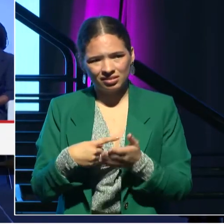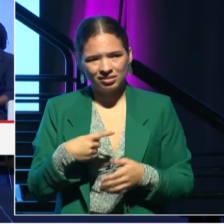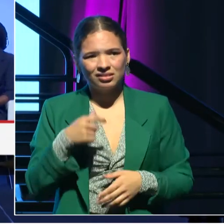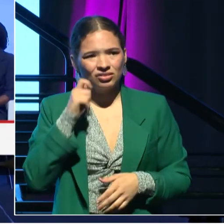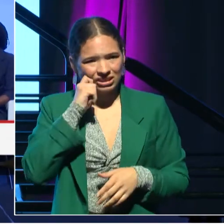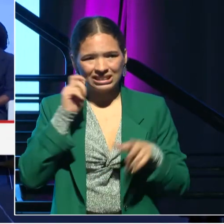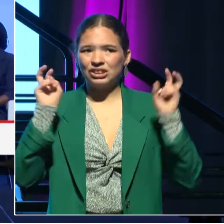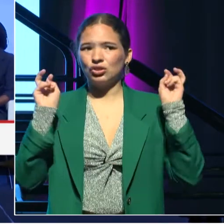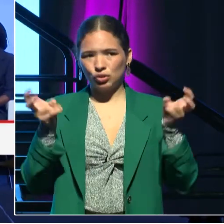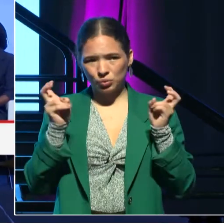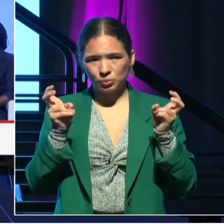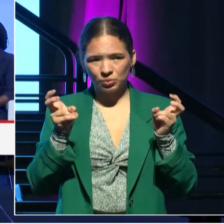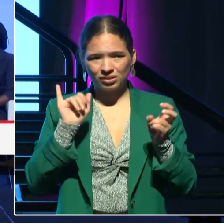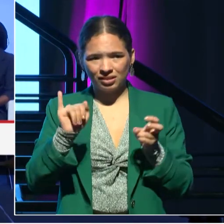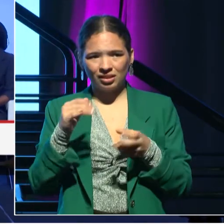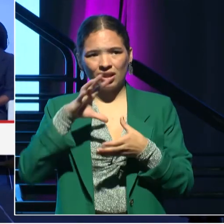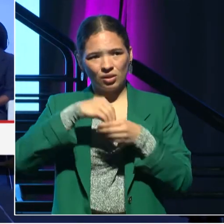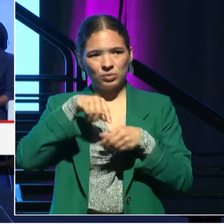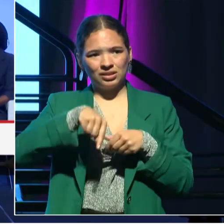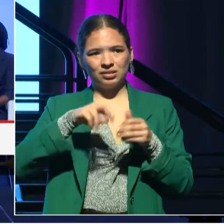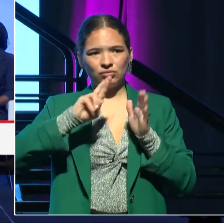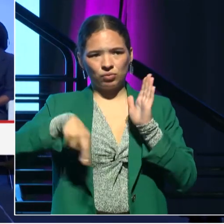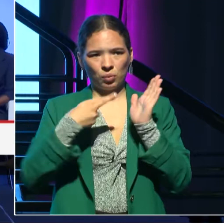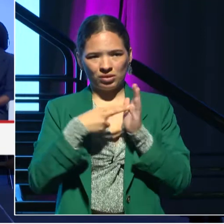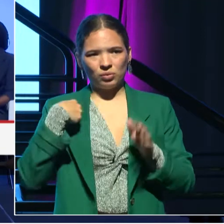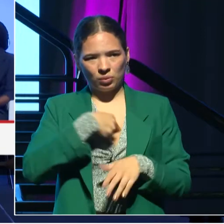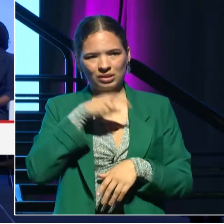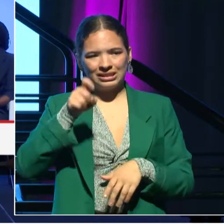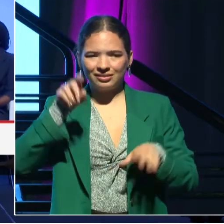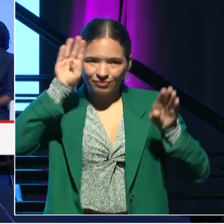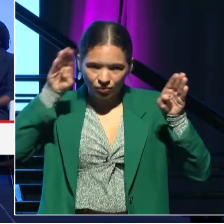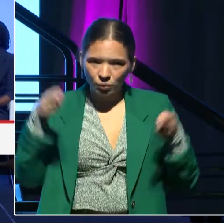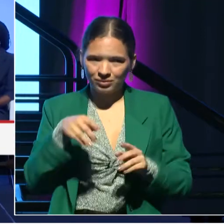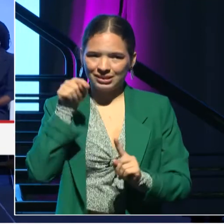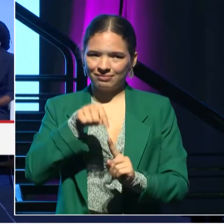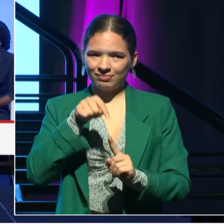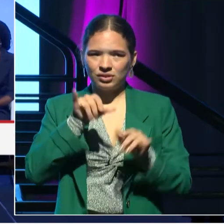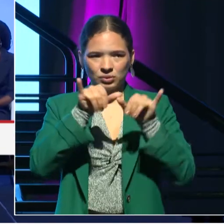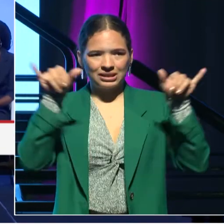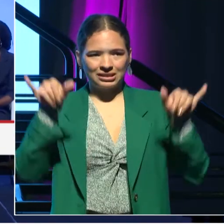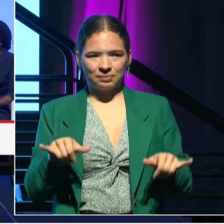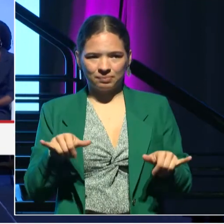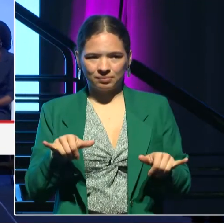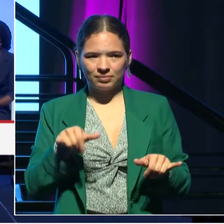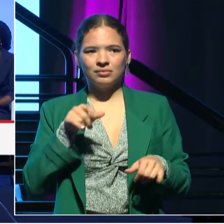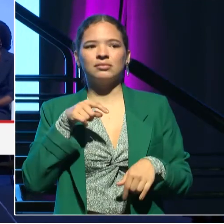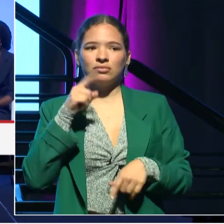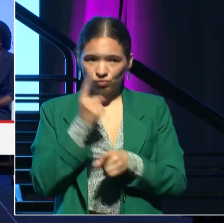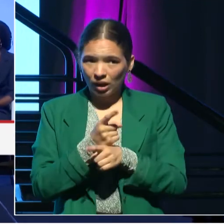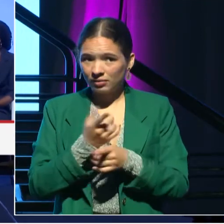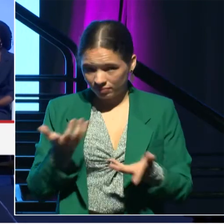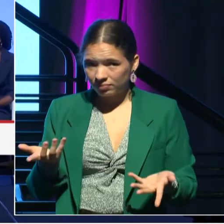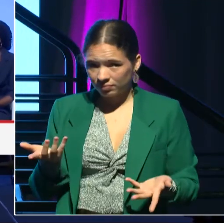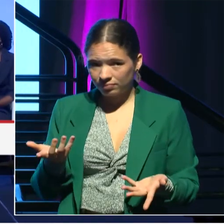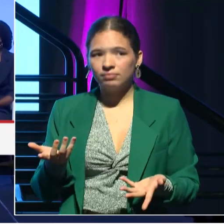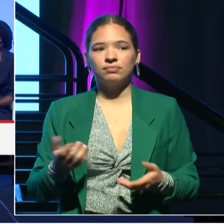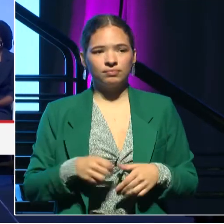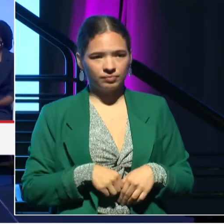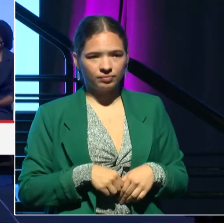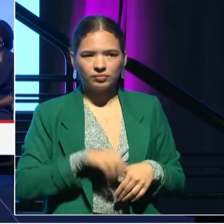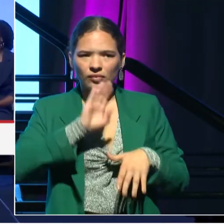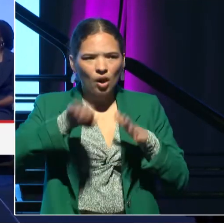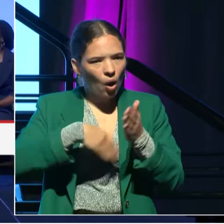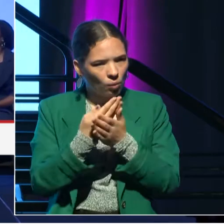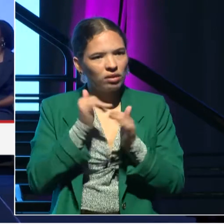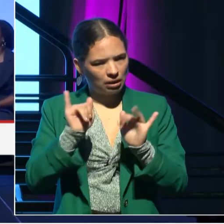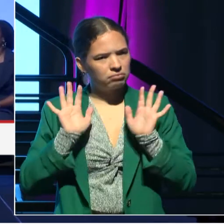pretty much everything that we have to focus on and all the systems that we have to deal with. So given that, Congresswoman Brown, what steps does